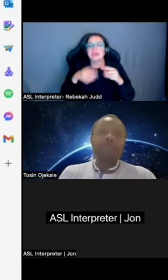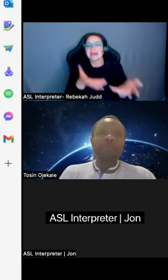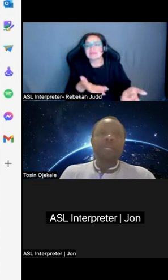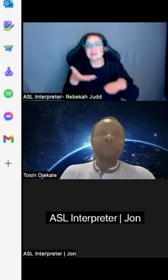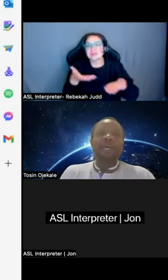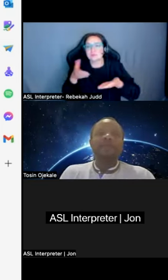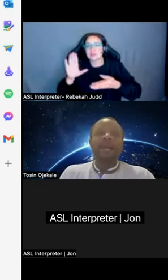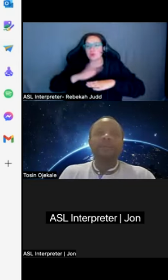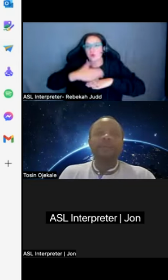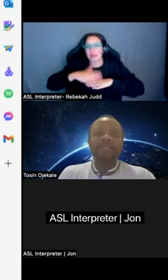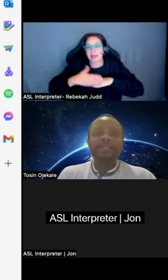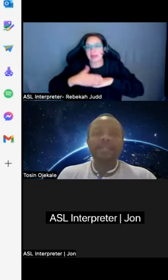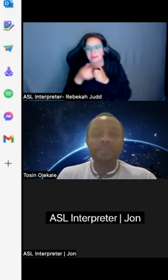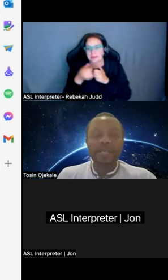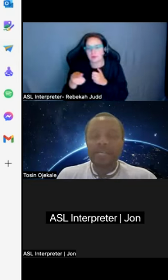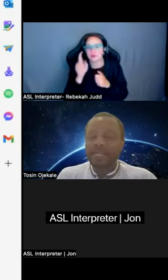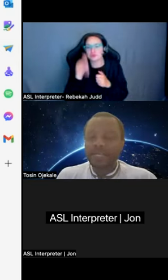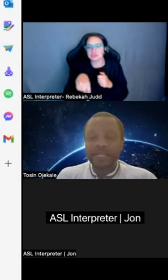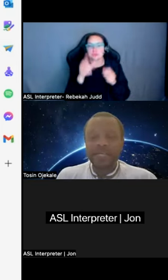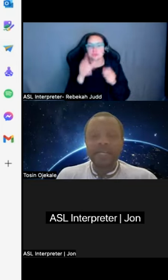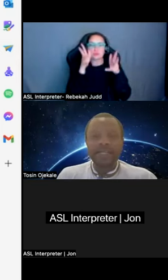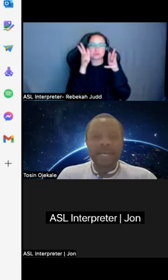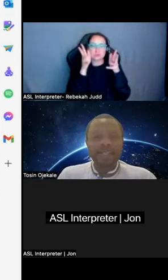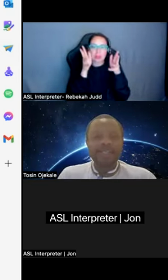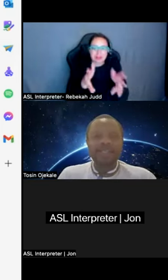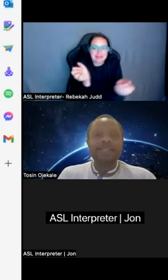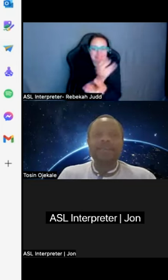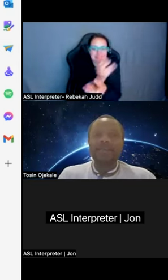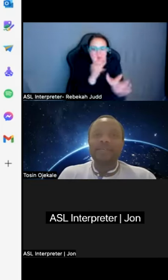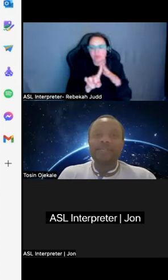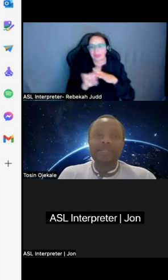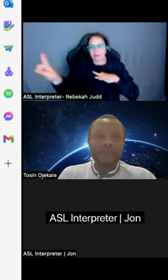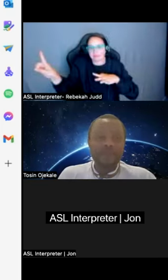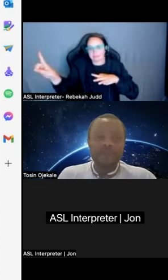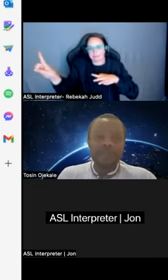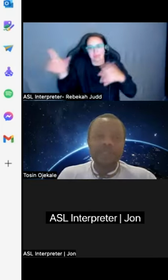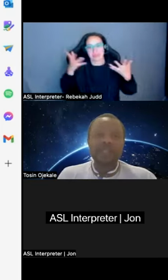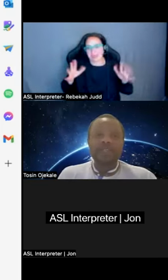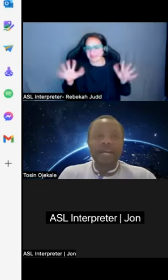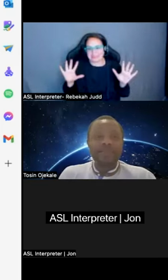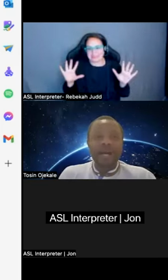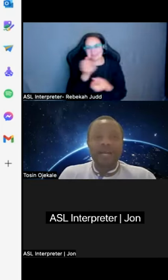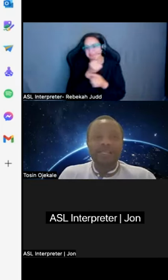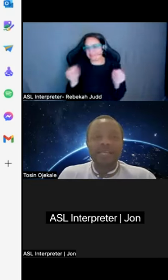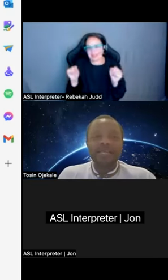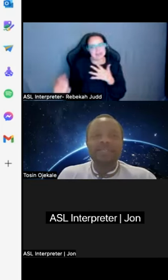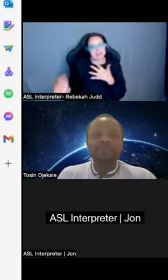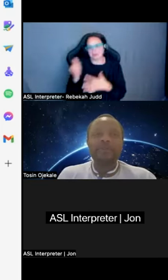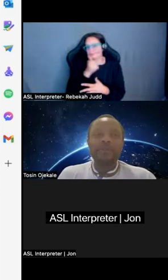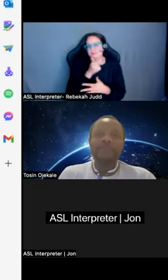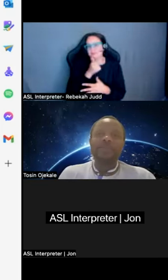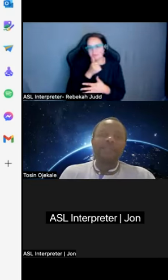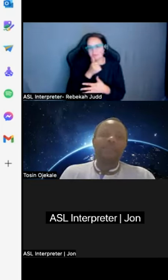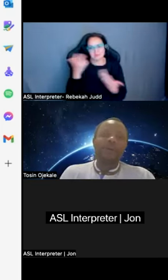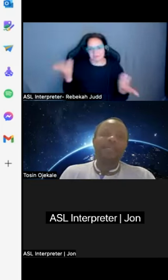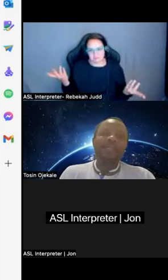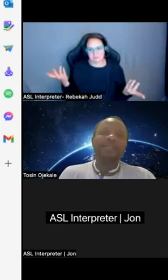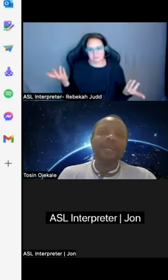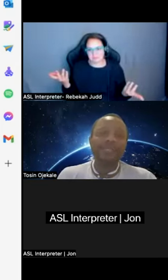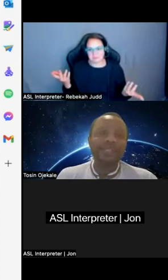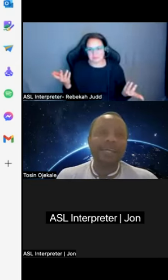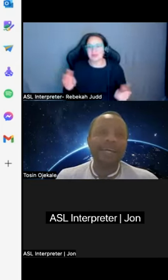are supposed to leave the environment immediately. That's it, safety first. So that's why I said before you start to